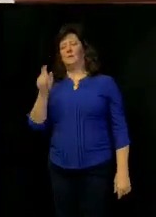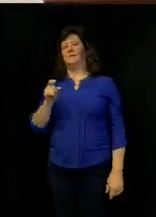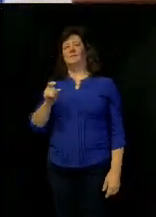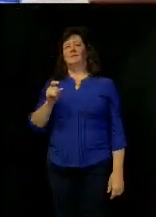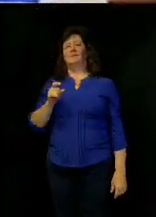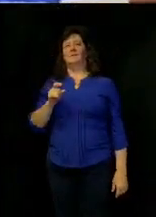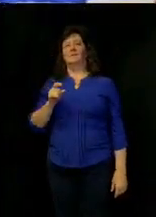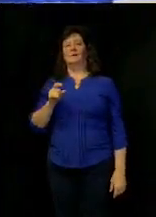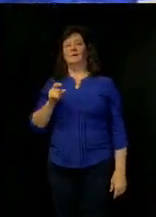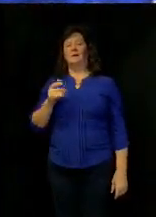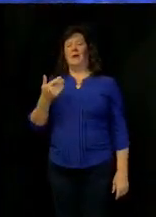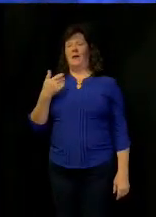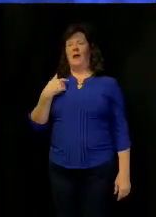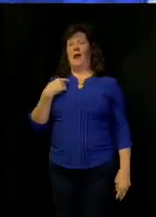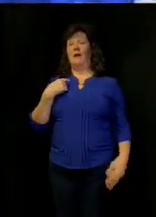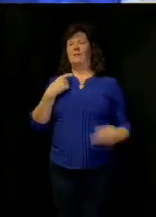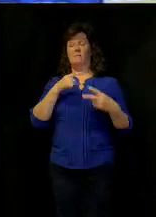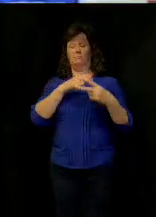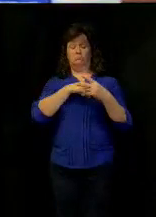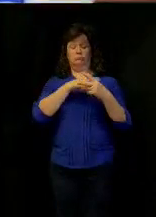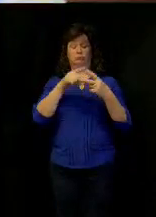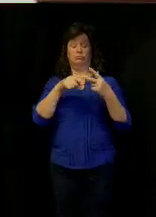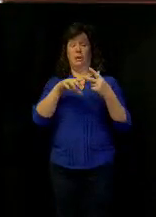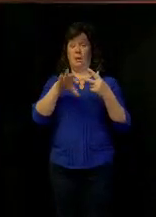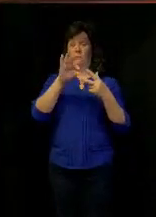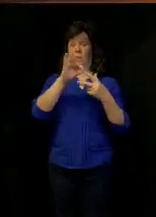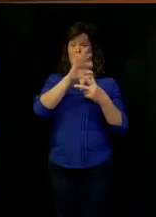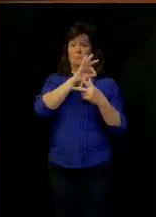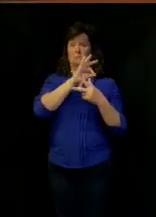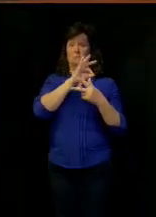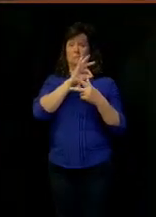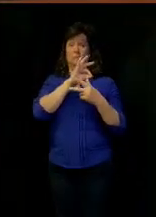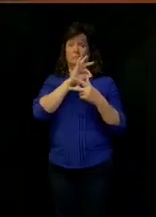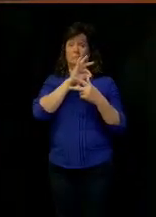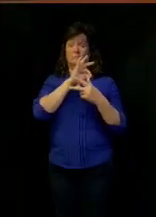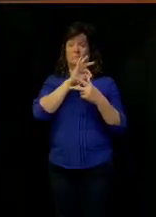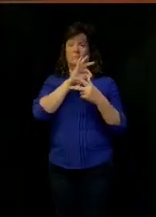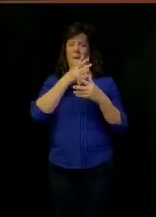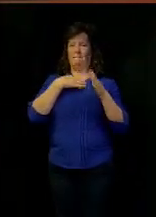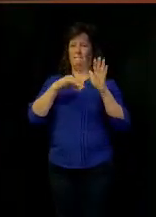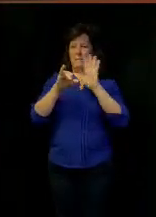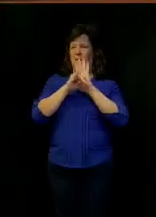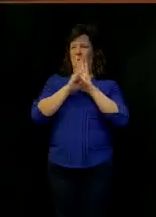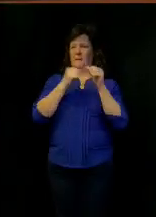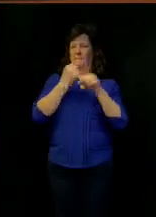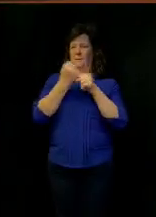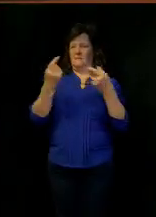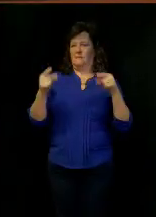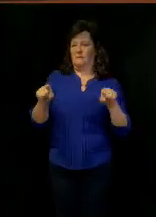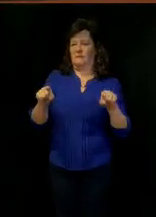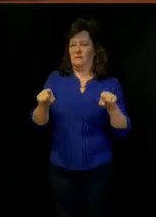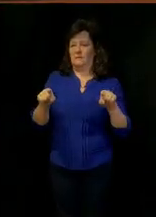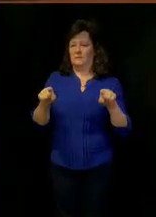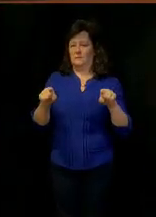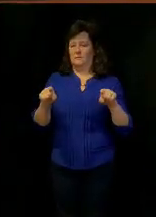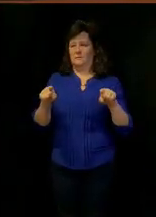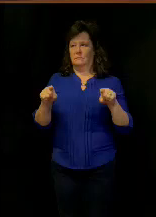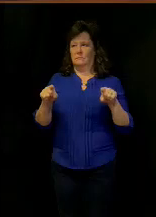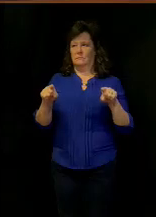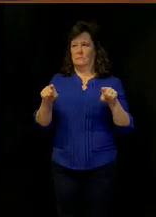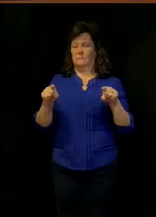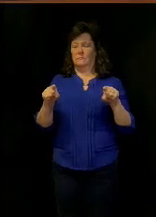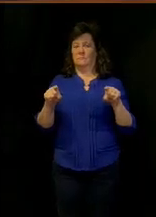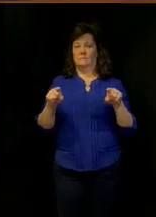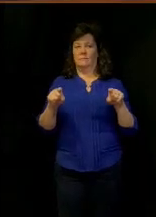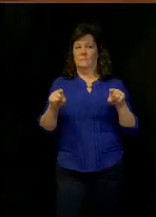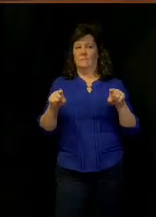I have an option. But this identity, it forms me. Right? Which leads me to